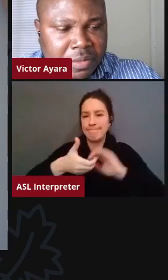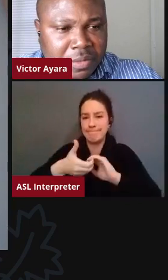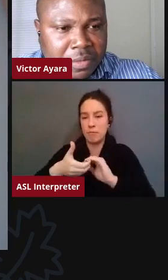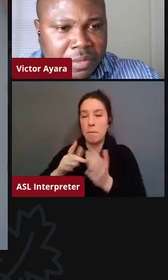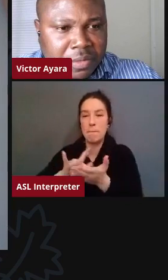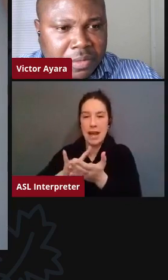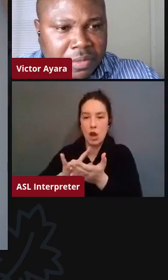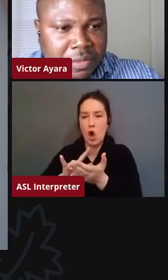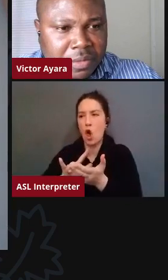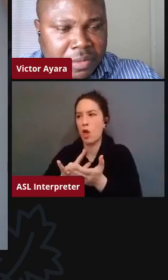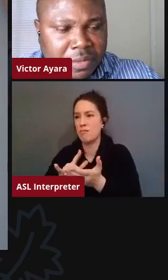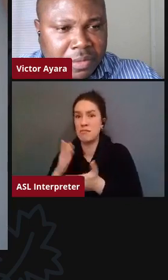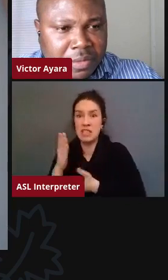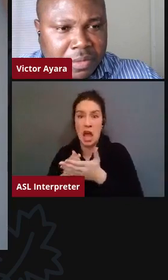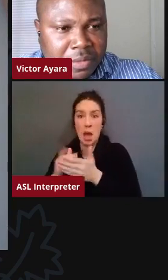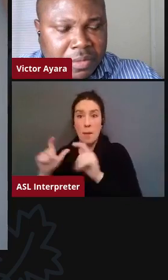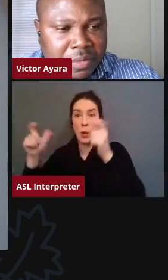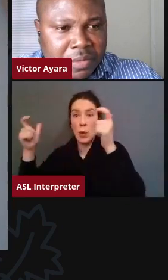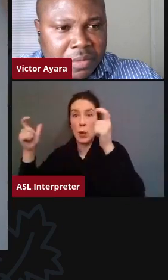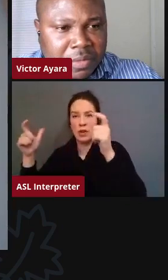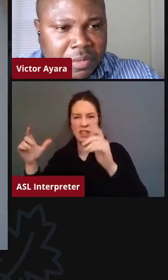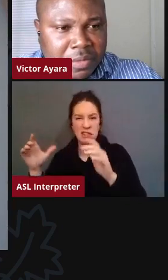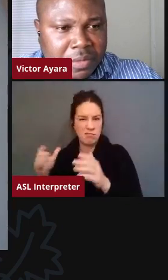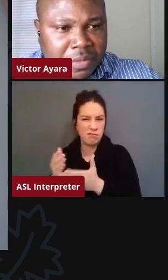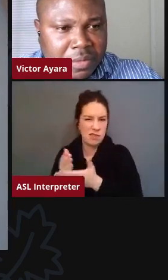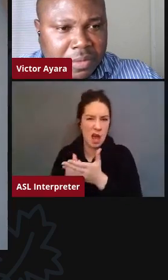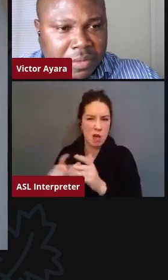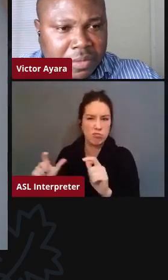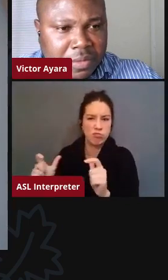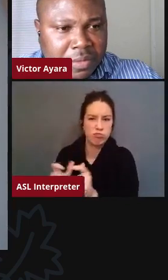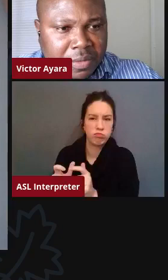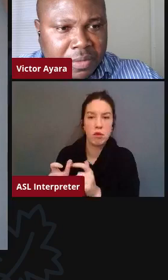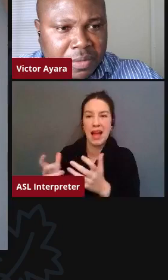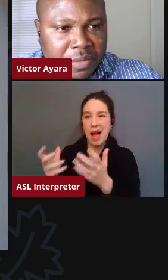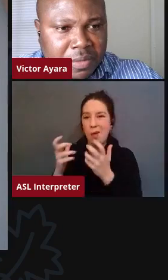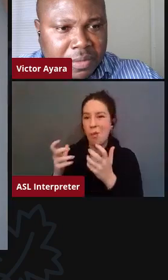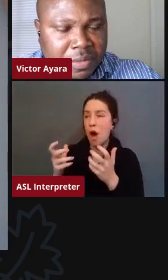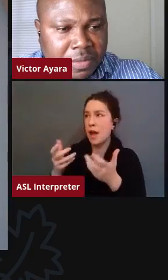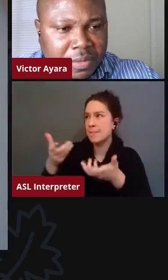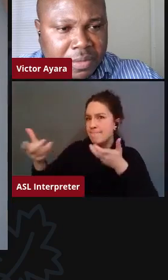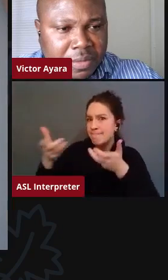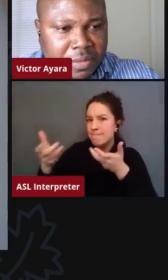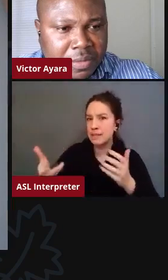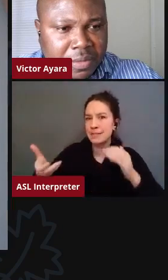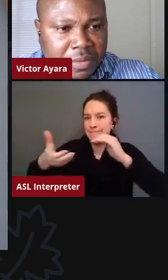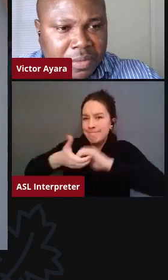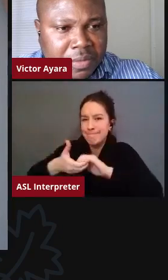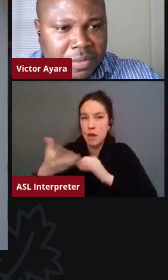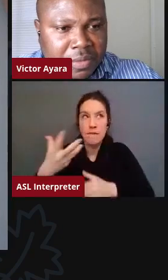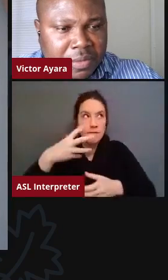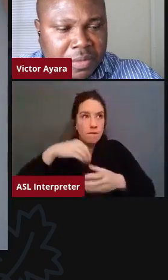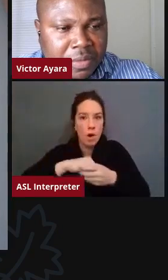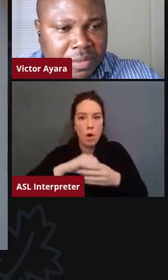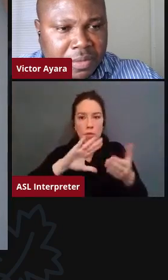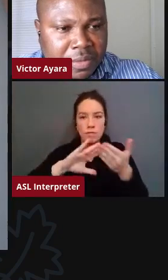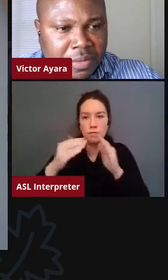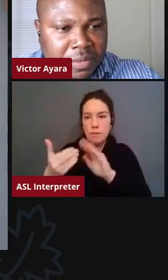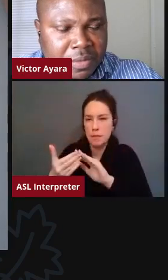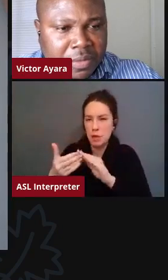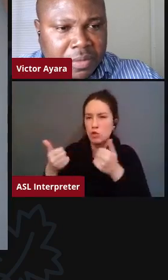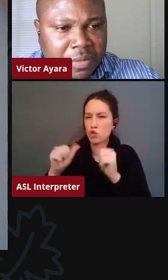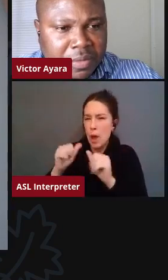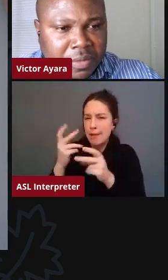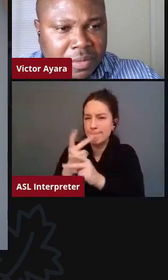large and small, to make sure that it's very clear about what we're doing, involve the community as much as possible to